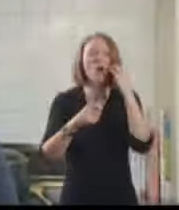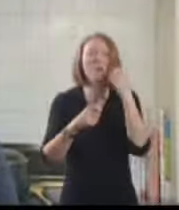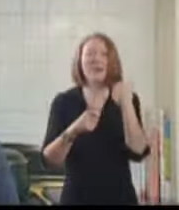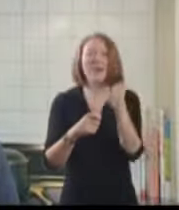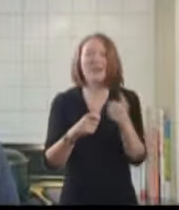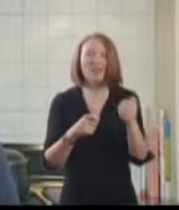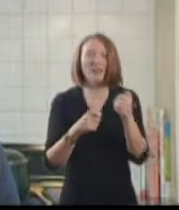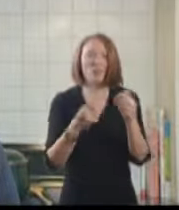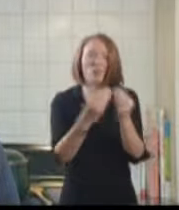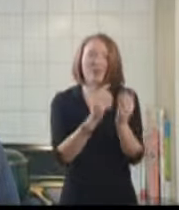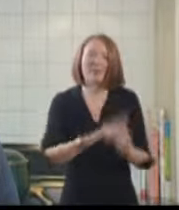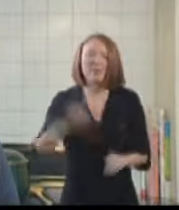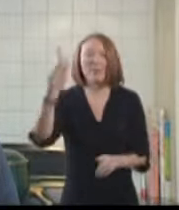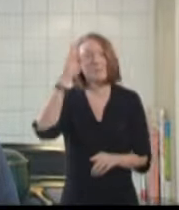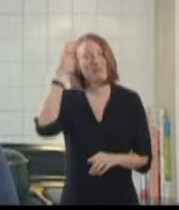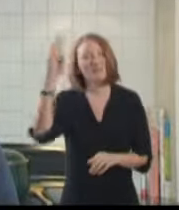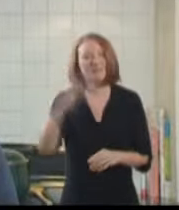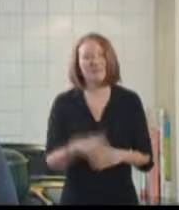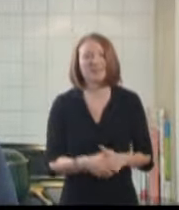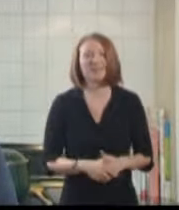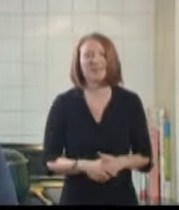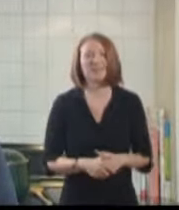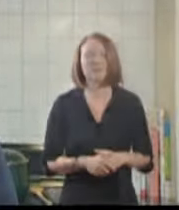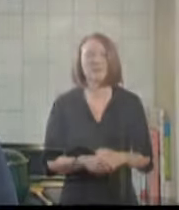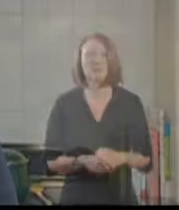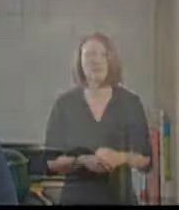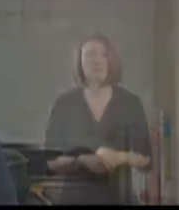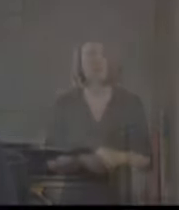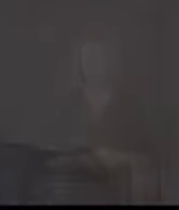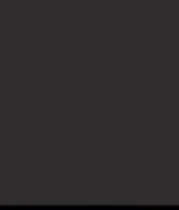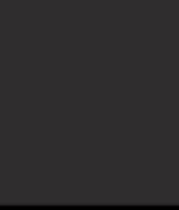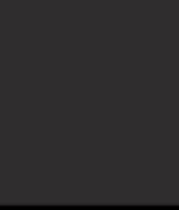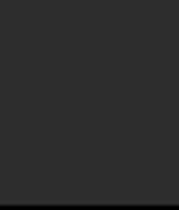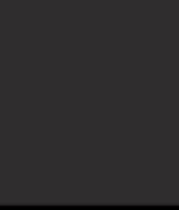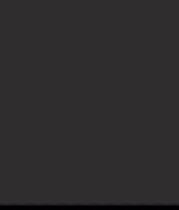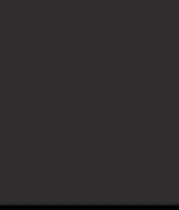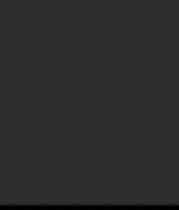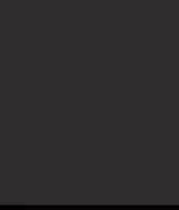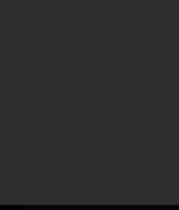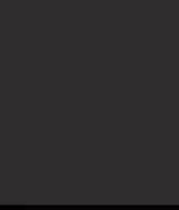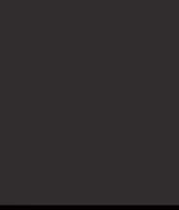Keep your house keys and mobile phone by your bed at night.